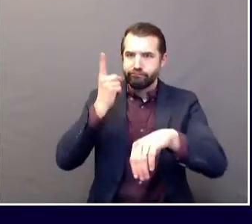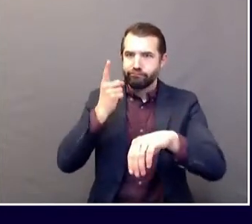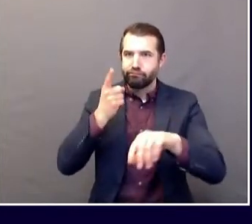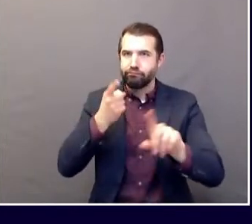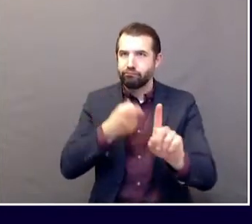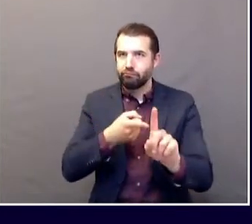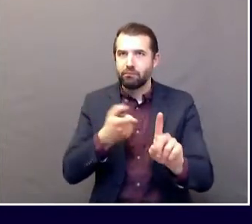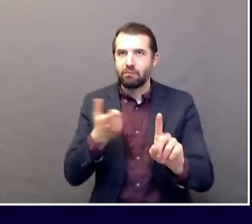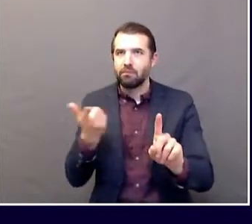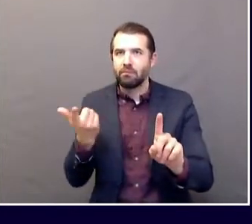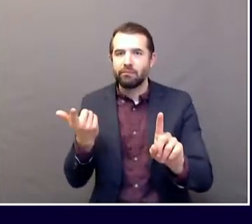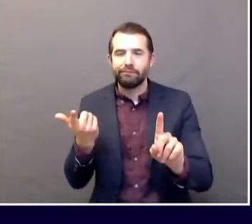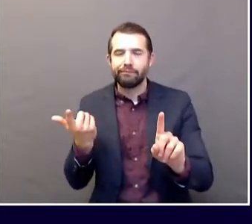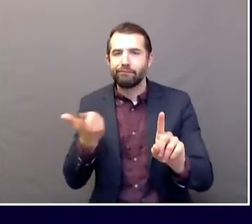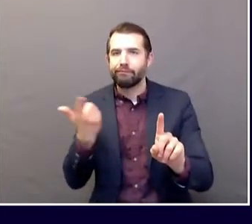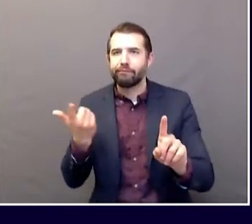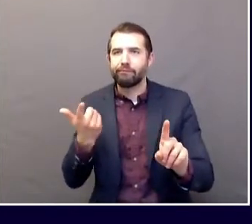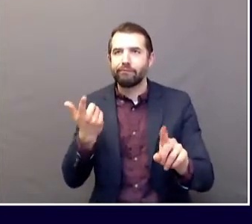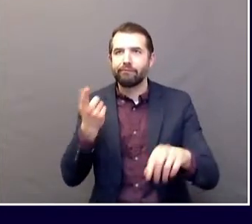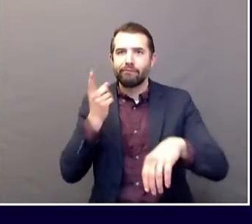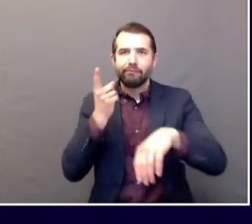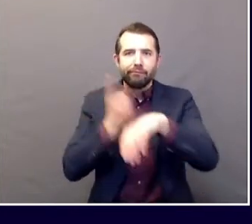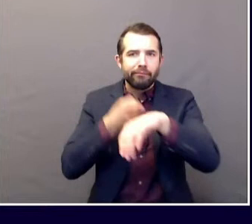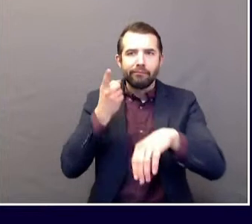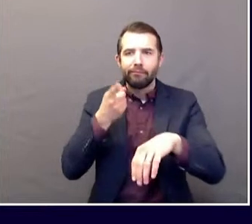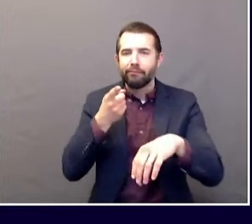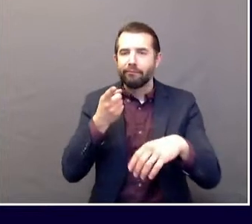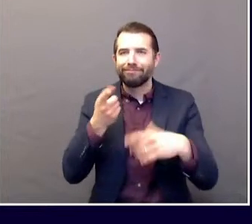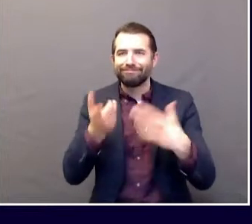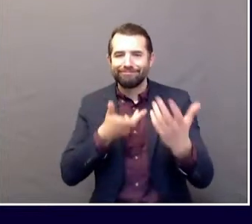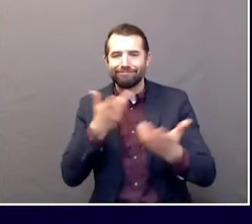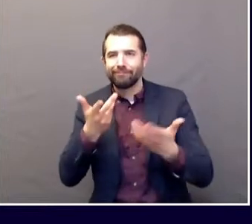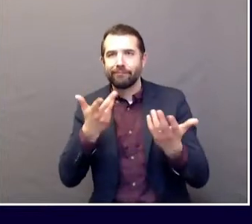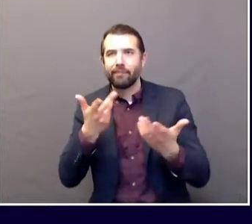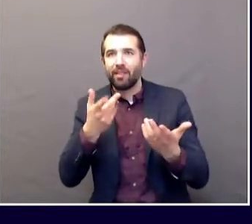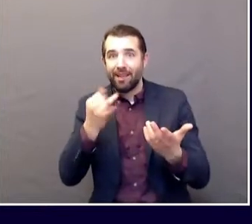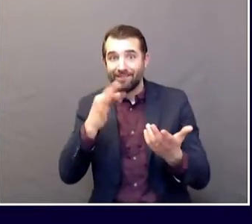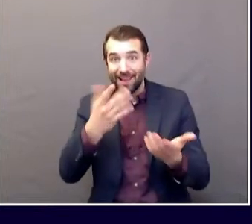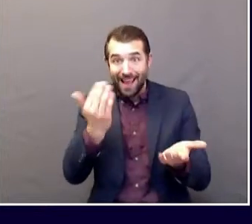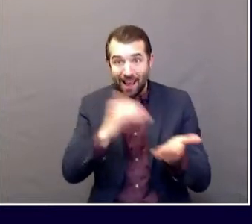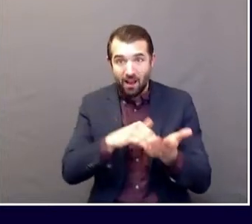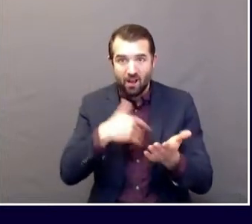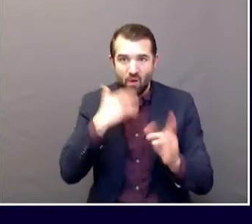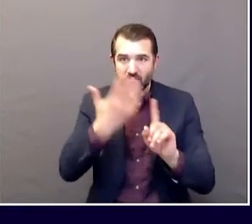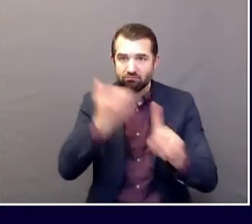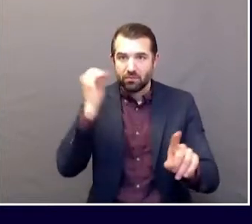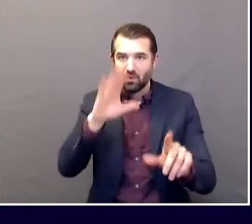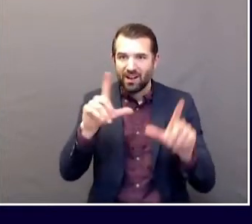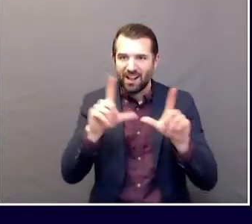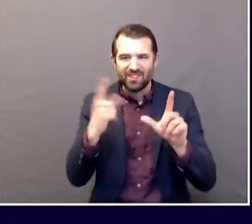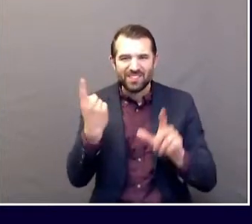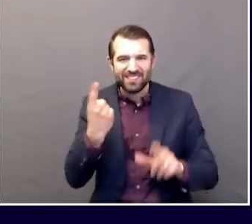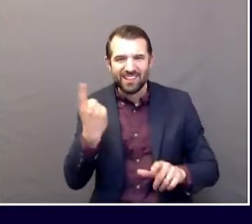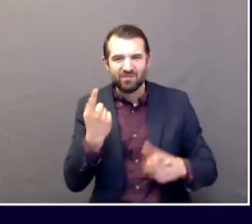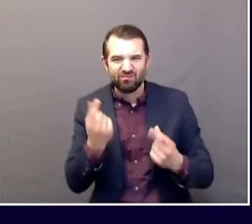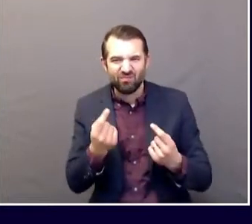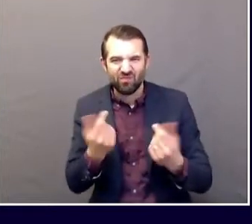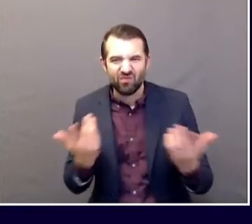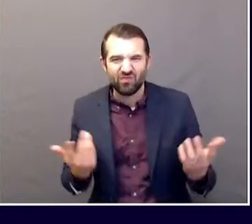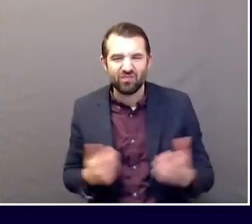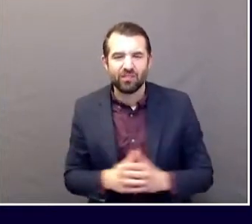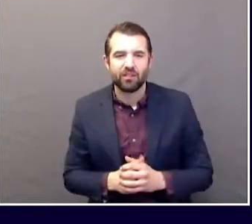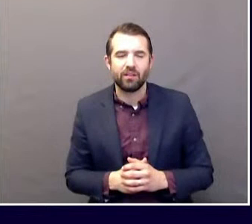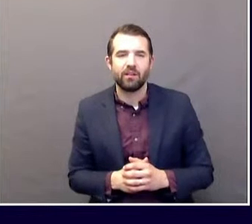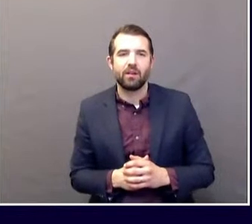censured by a threat of losing their license. Sure. So Megan, I'll start, and then again, Commissioner,